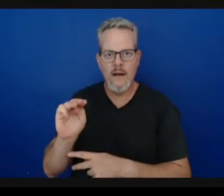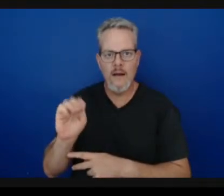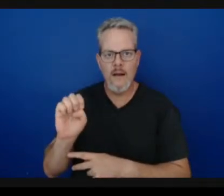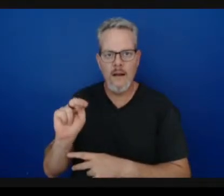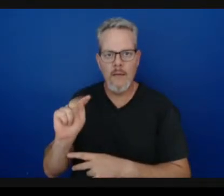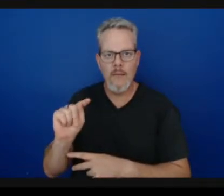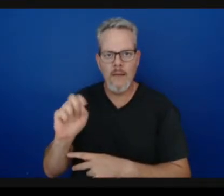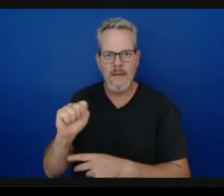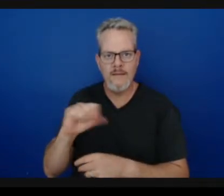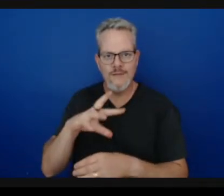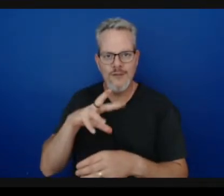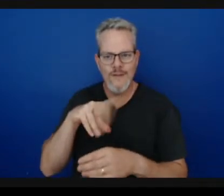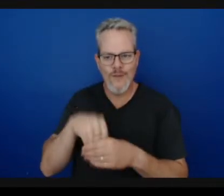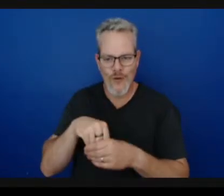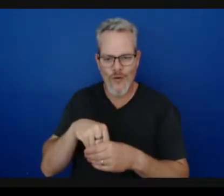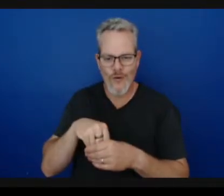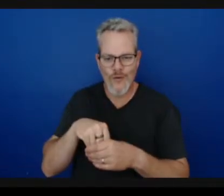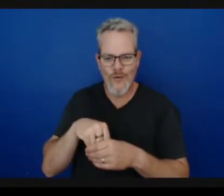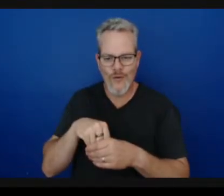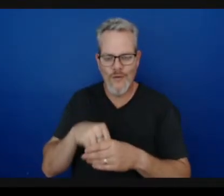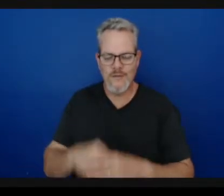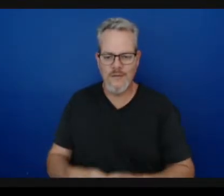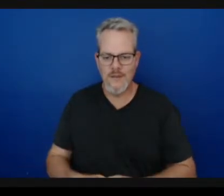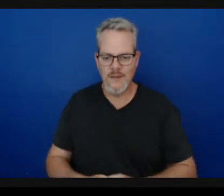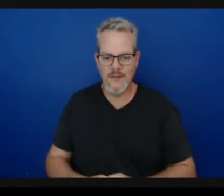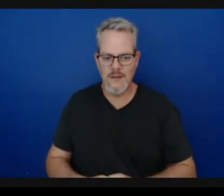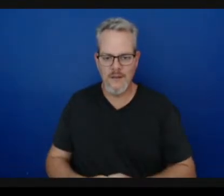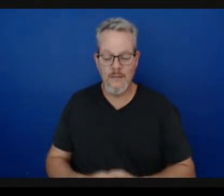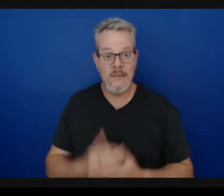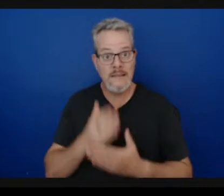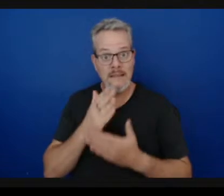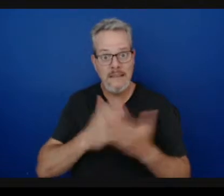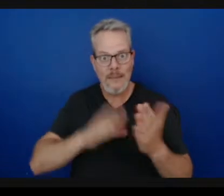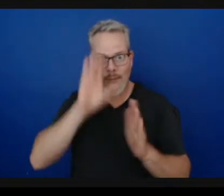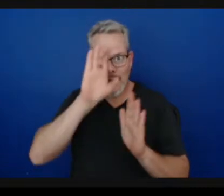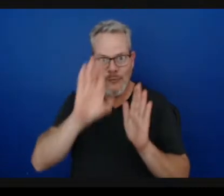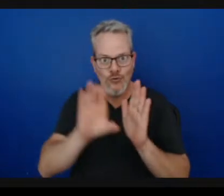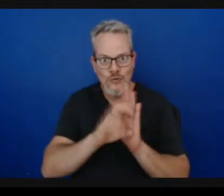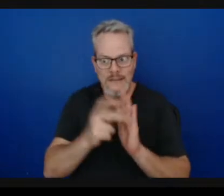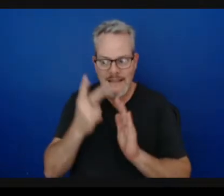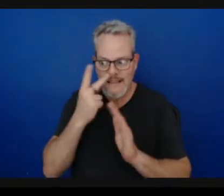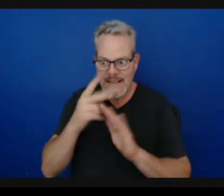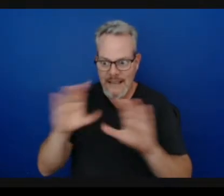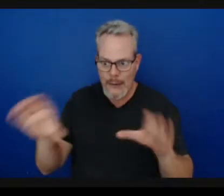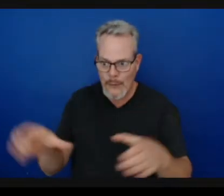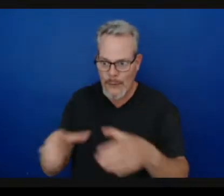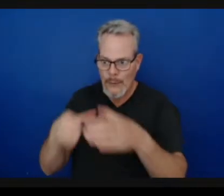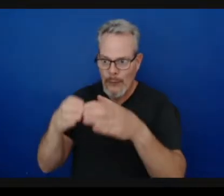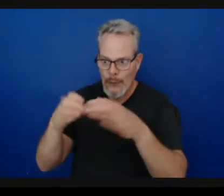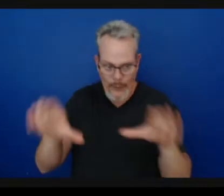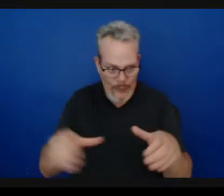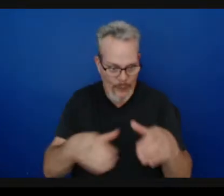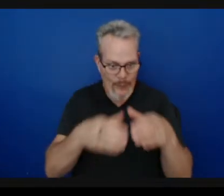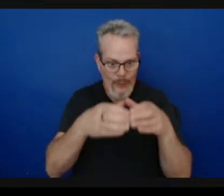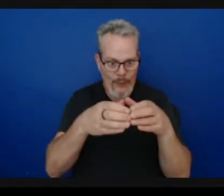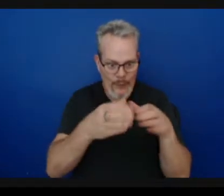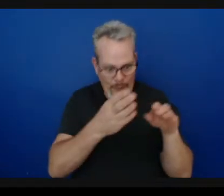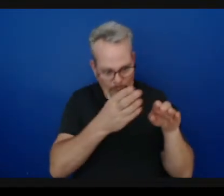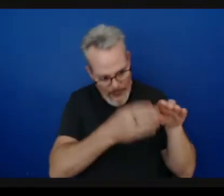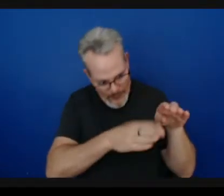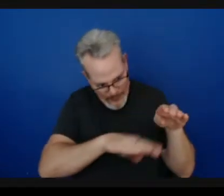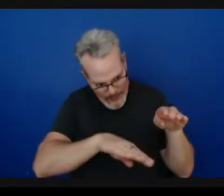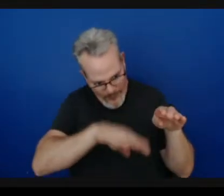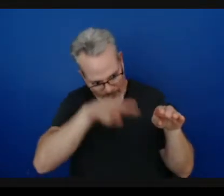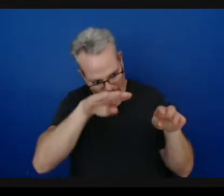case. Mm-hmm. Right. Yeah, but some of the imagery, right? Seeing the cinder cones with open sides and the lava